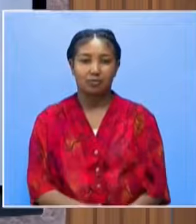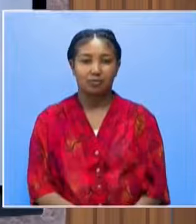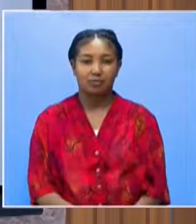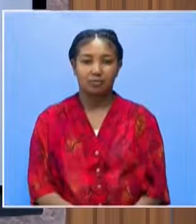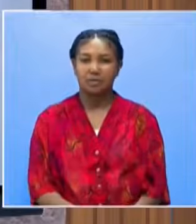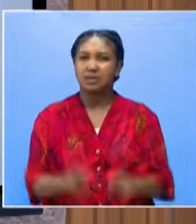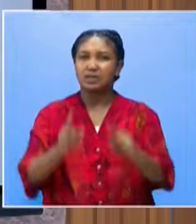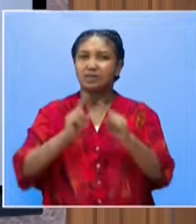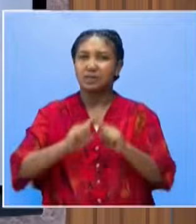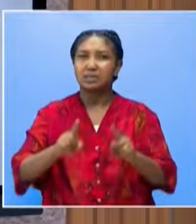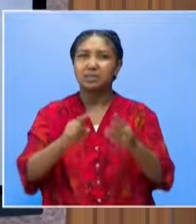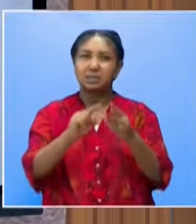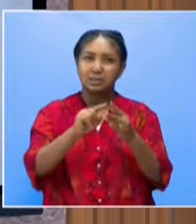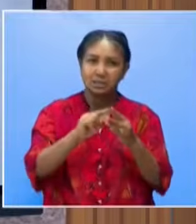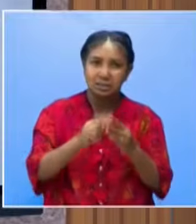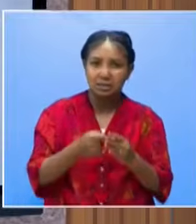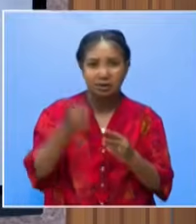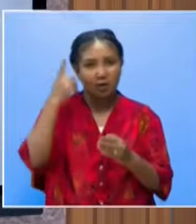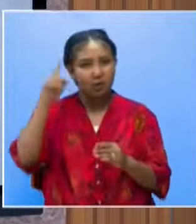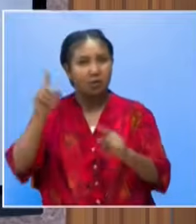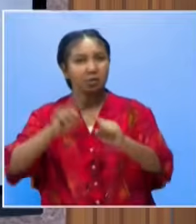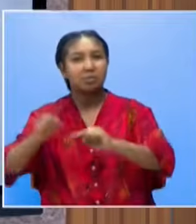the difference between them?